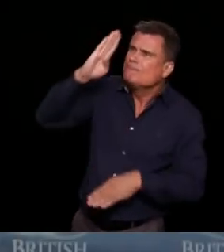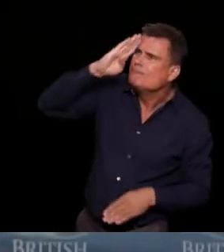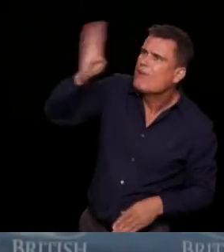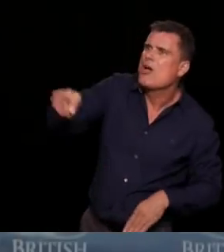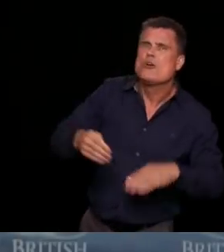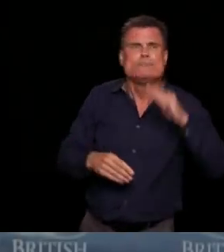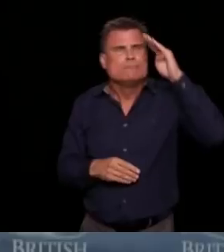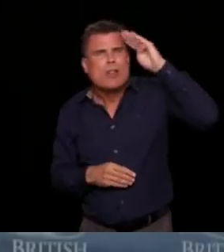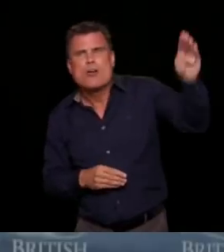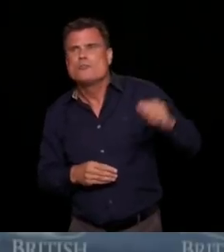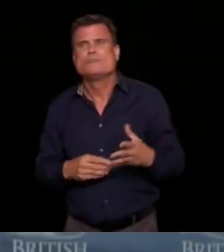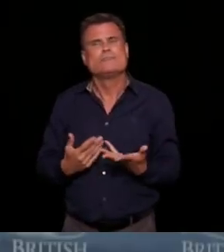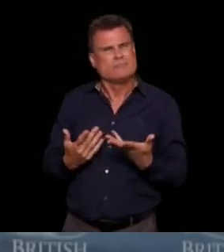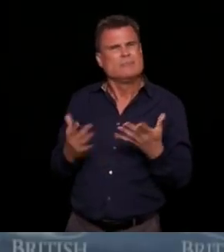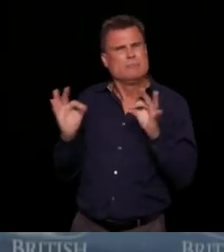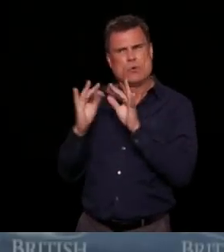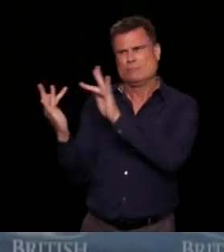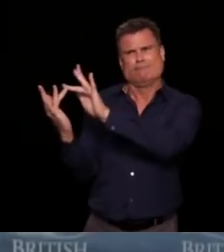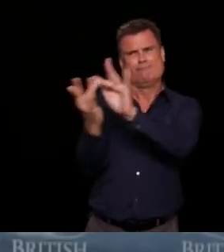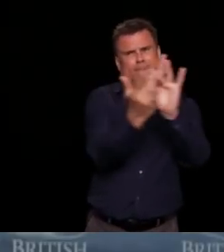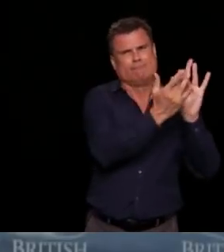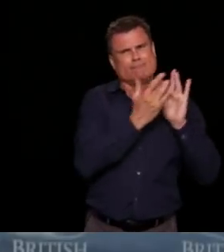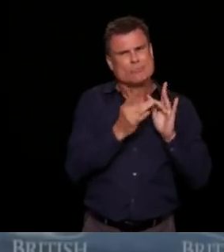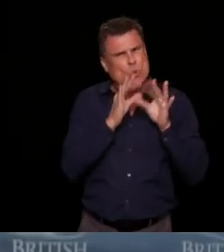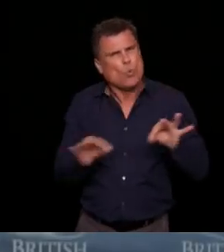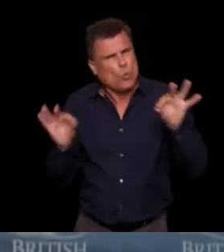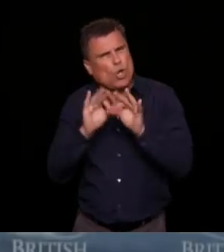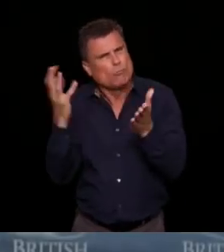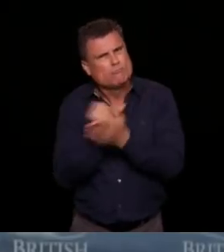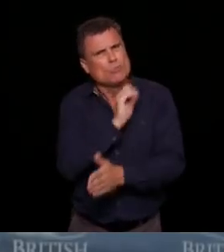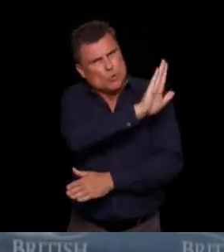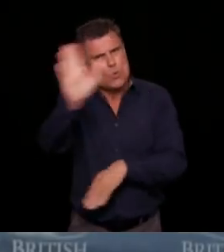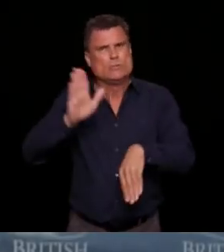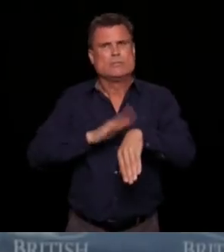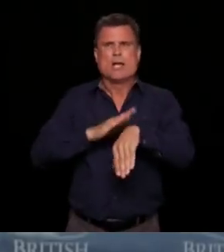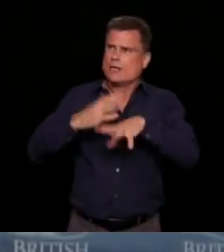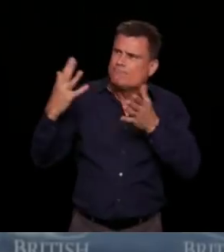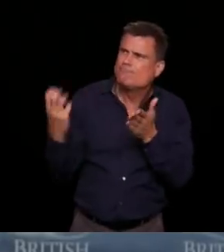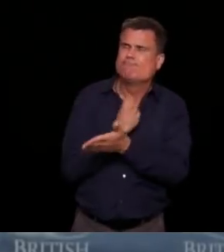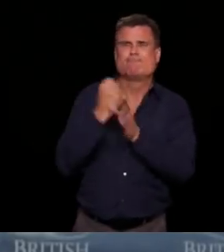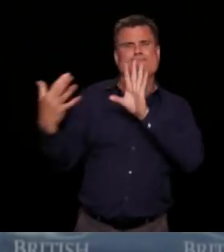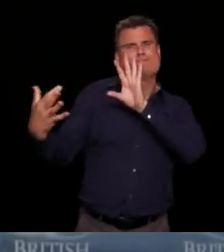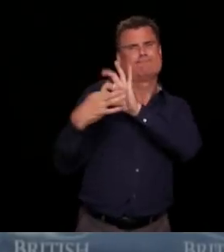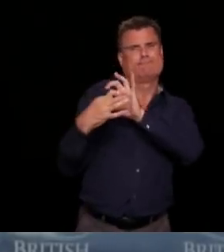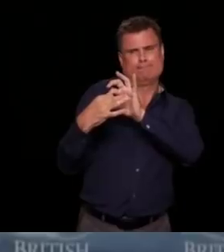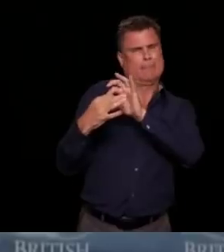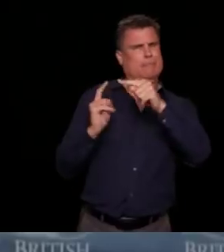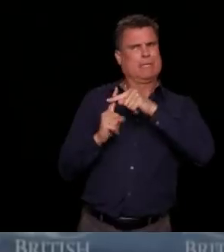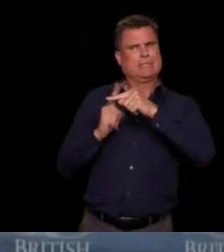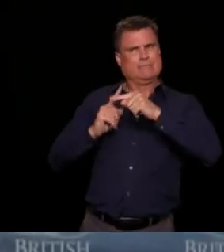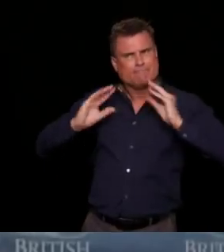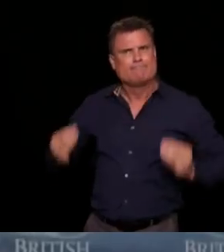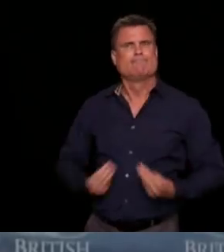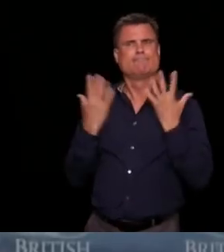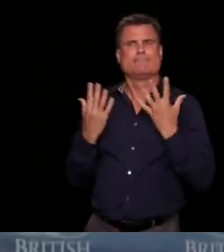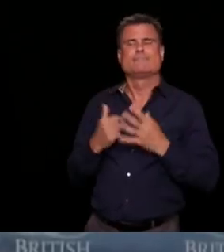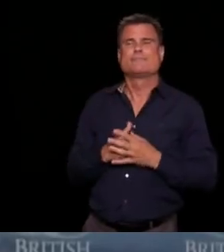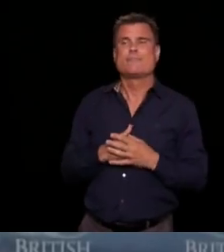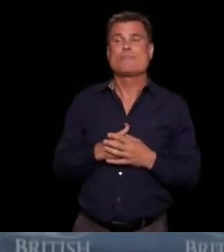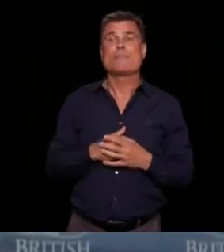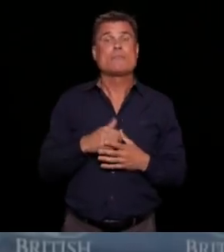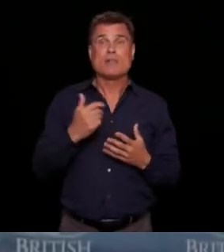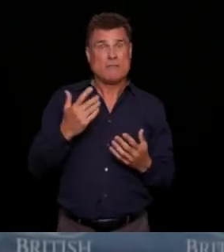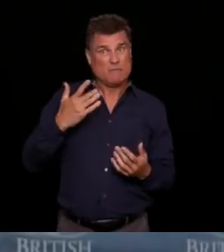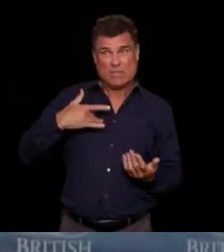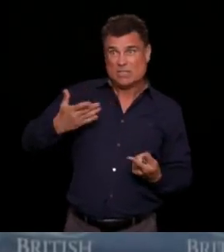always worth doing that. There's always the day that comes in all of our lives when we wish we had done that with someone we had spoken to.